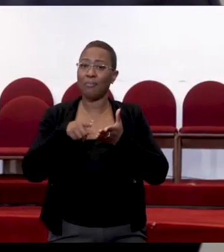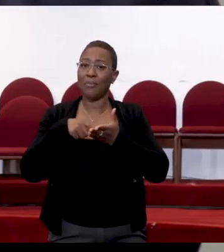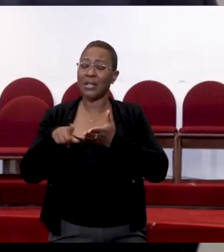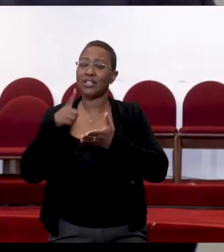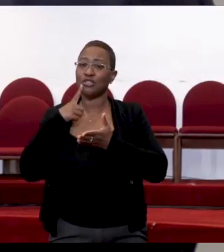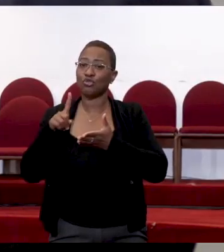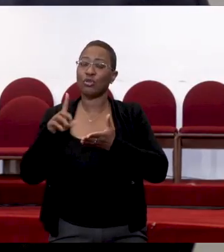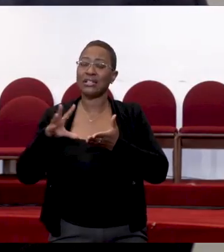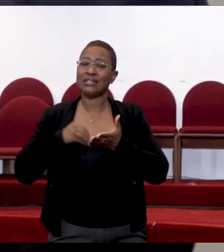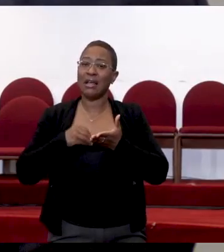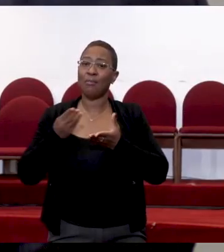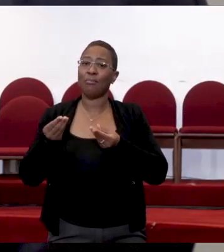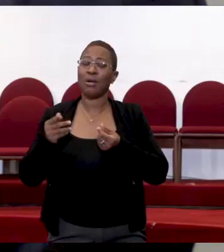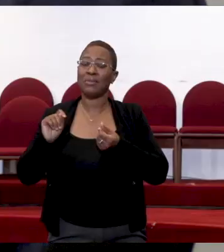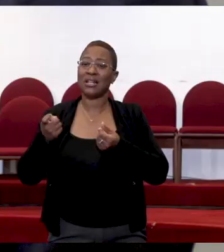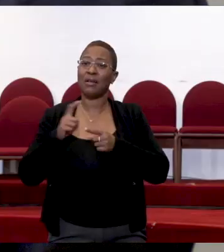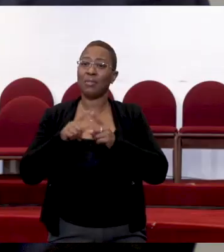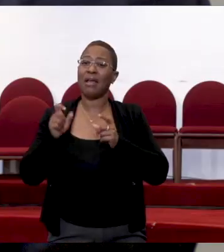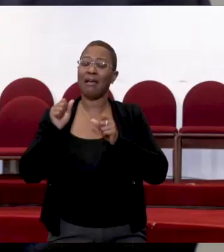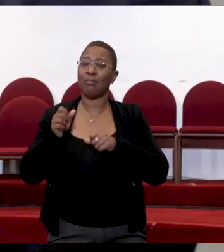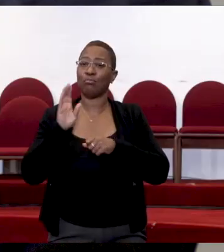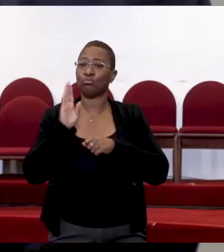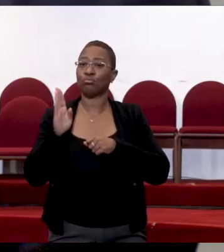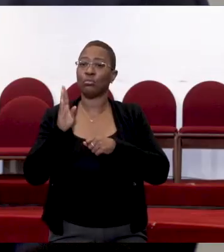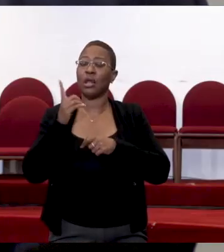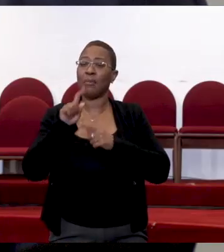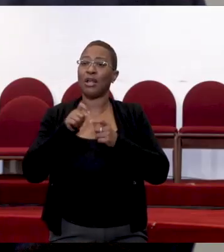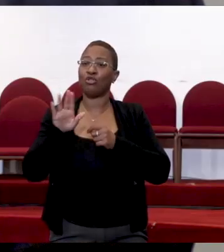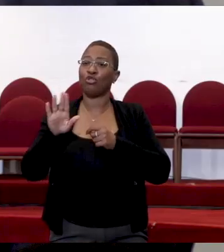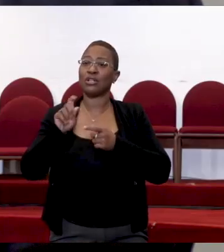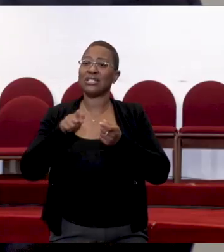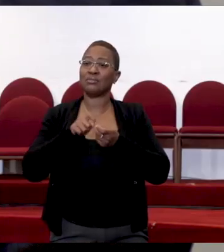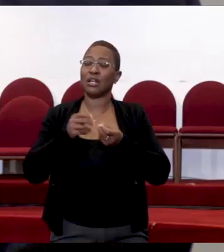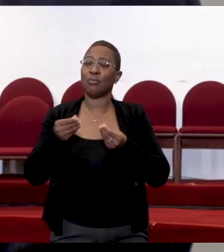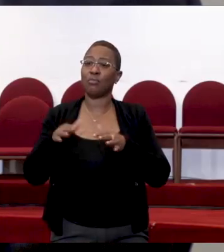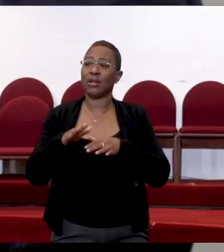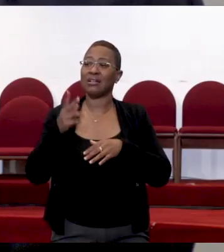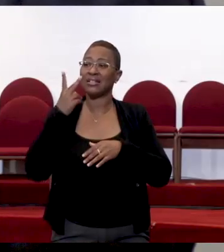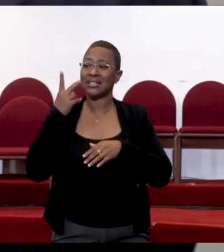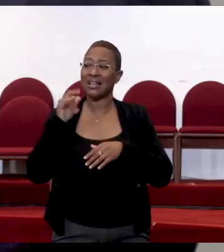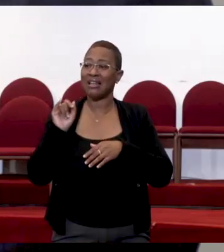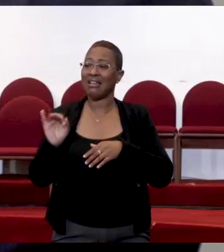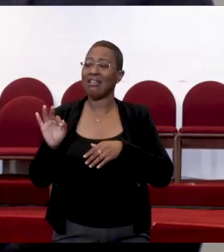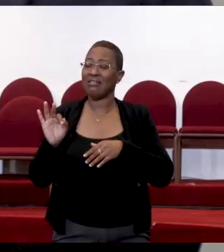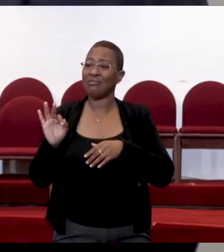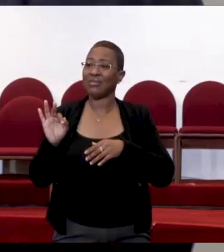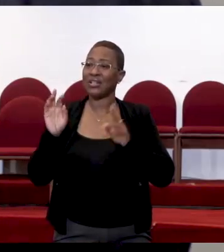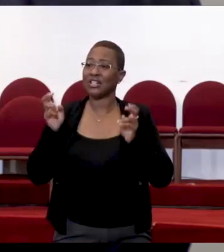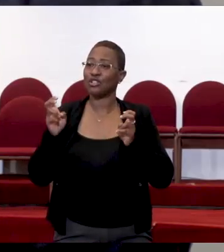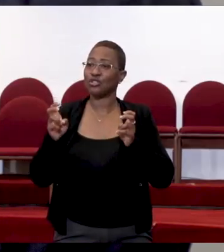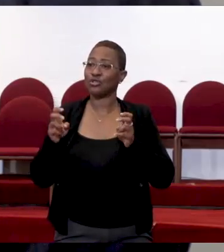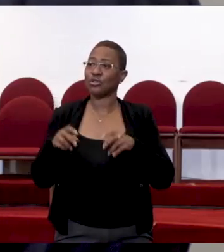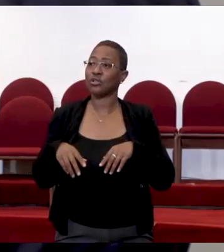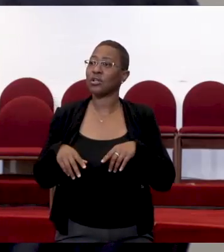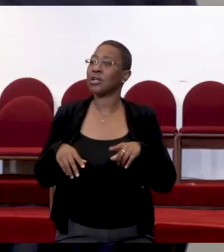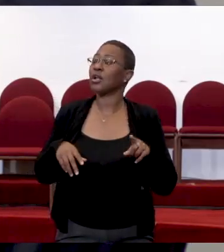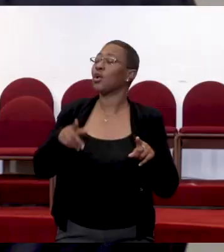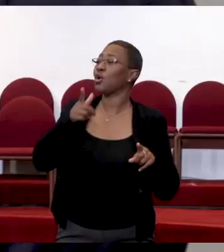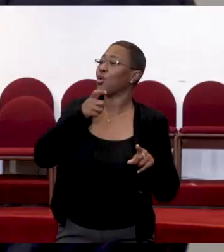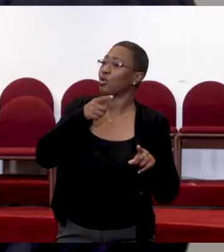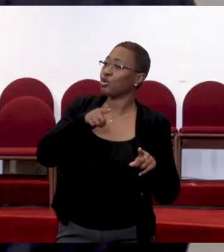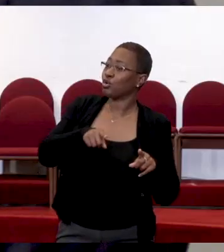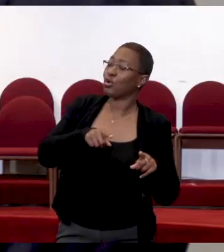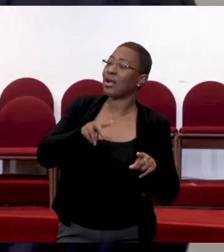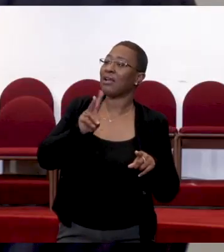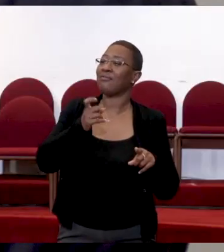property taxes, but I'd be happy to talk to you about your specific property to see if there was something that happened. I'm Valerie Agoli. I'm